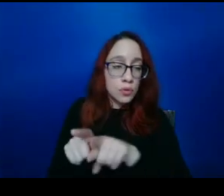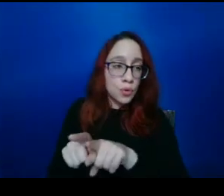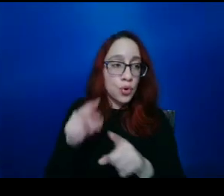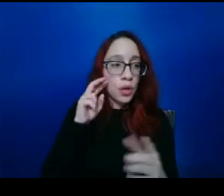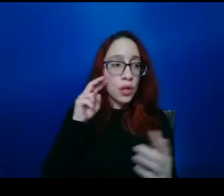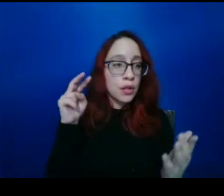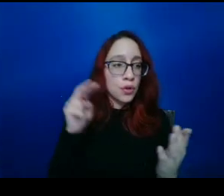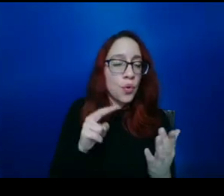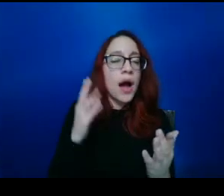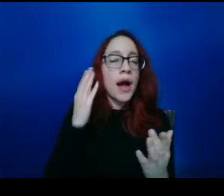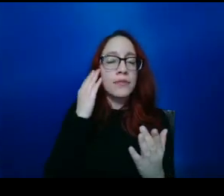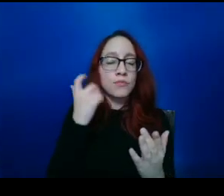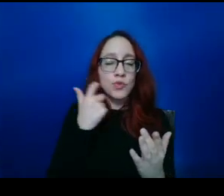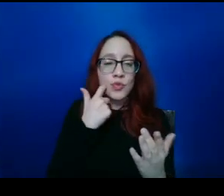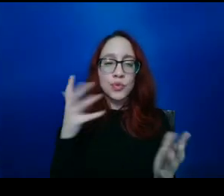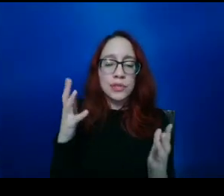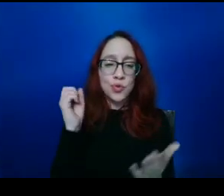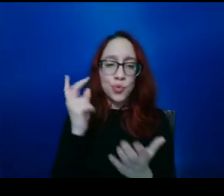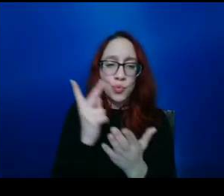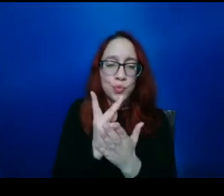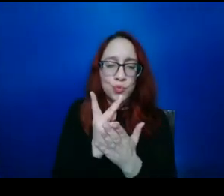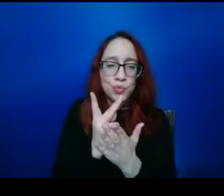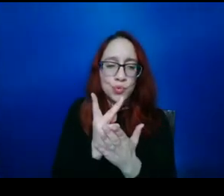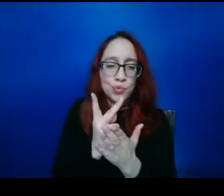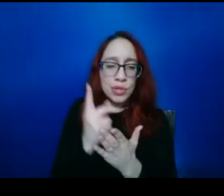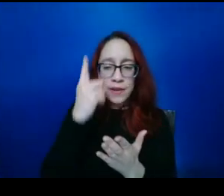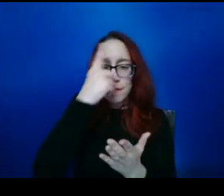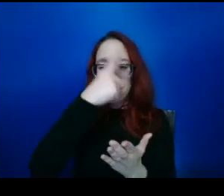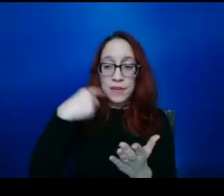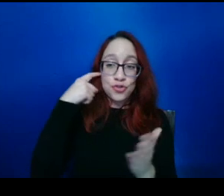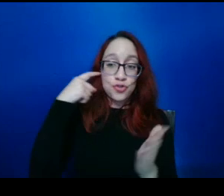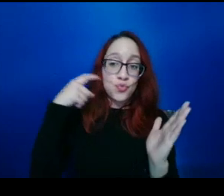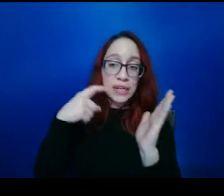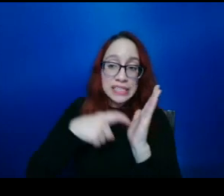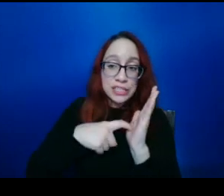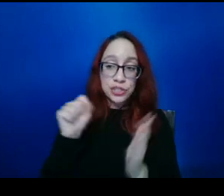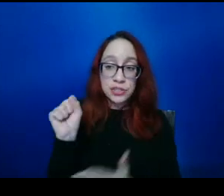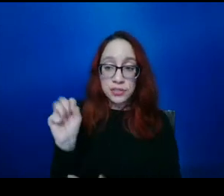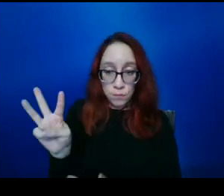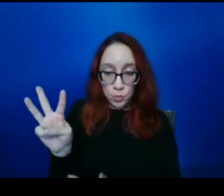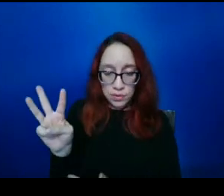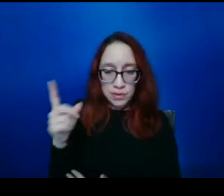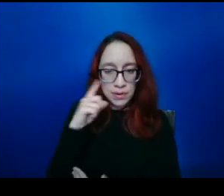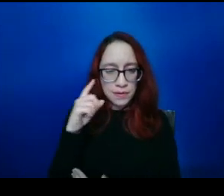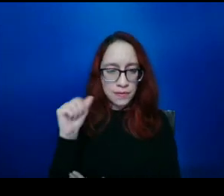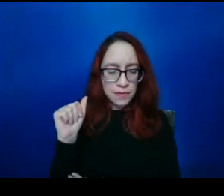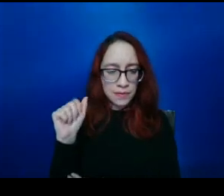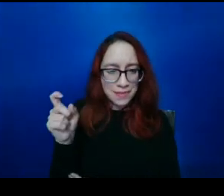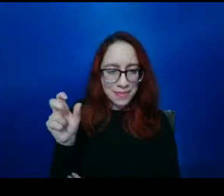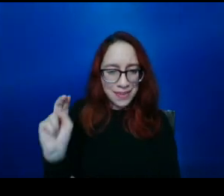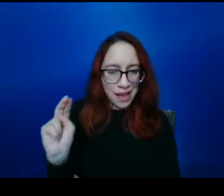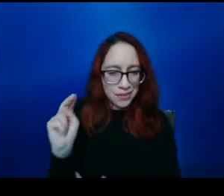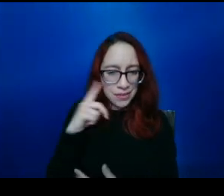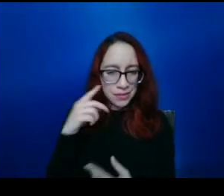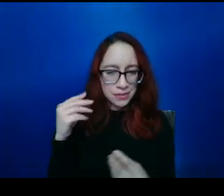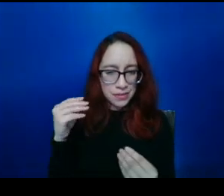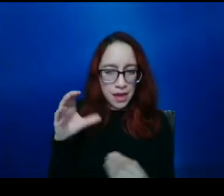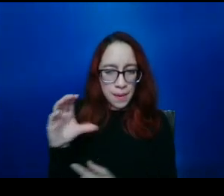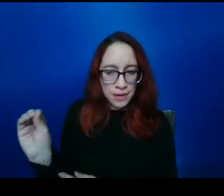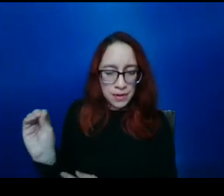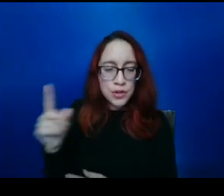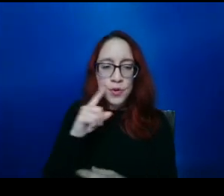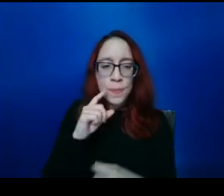in, I know we just approved a facial recognition software. I believe by Axon is the vendor. Looking